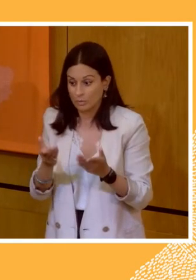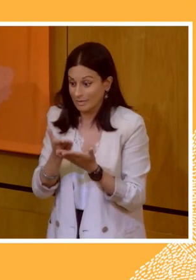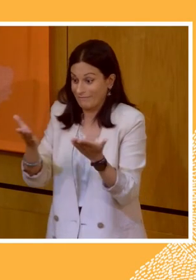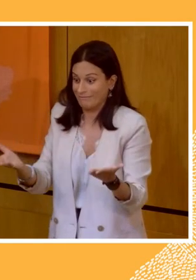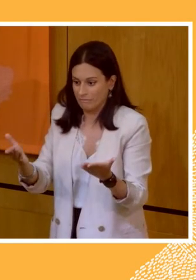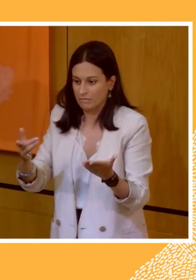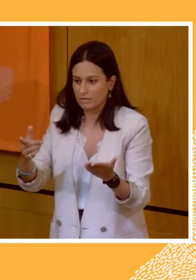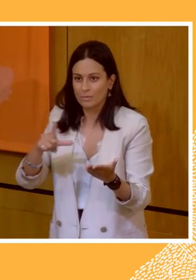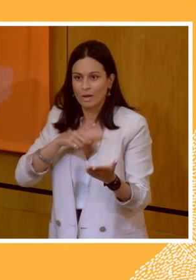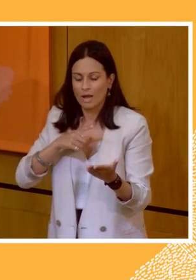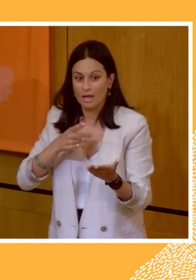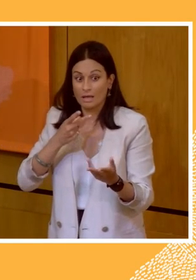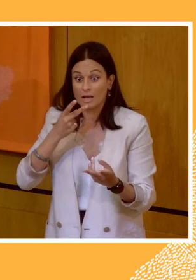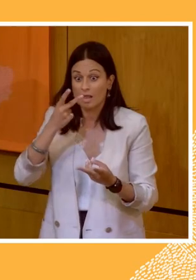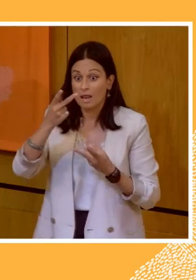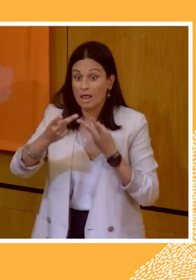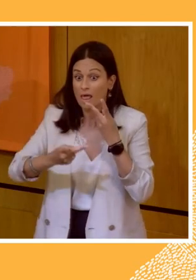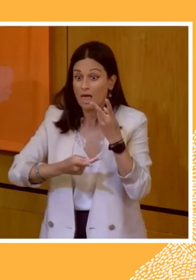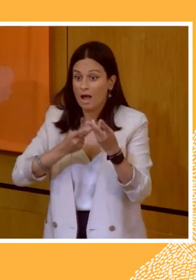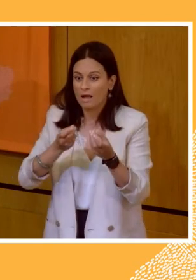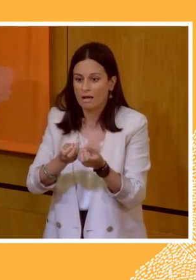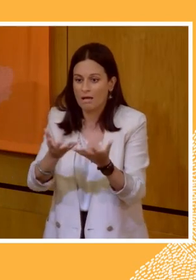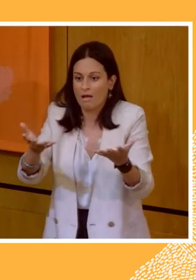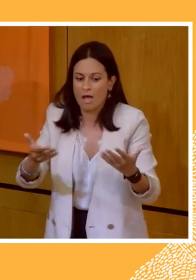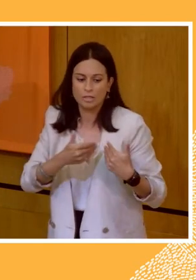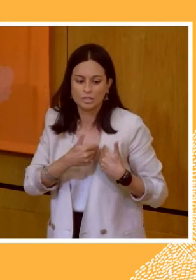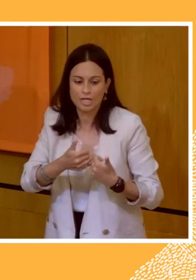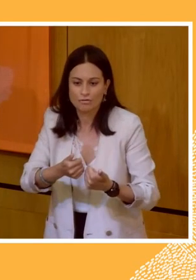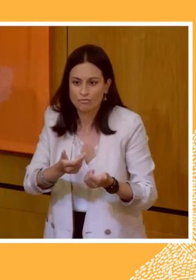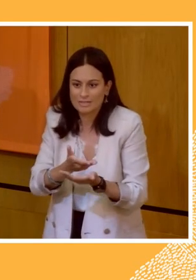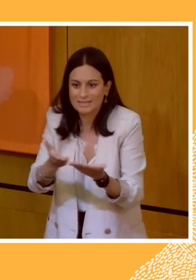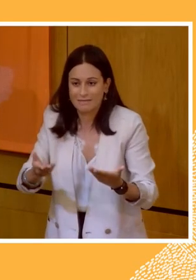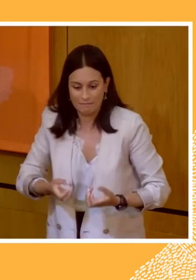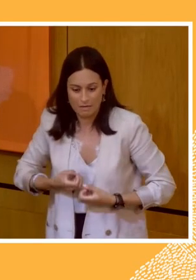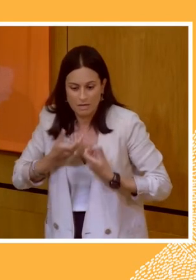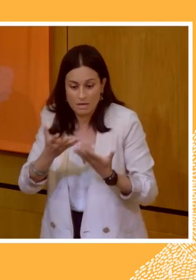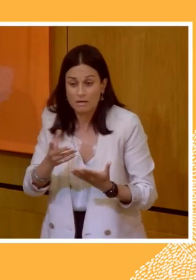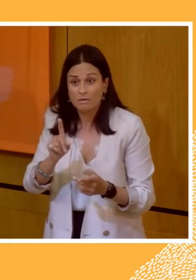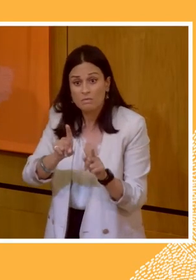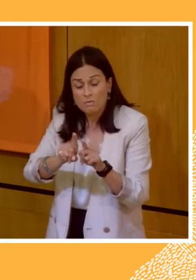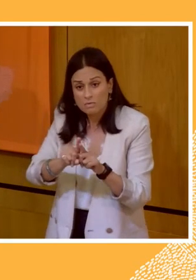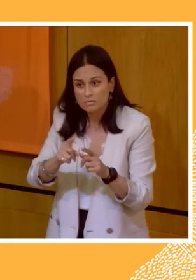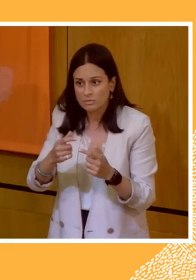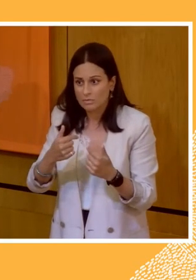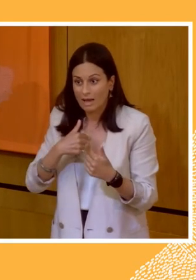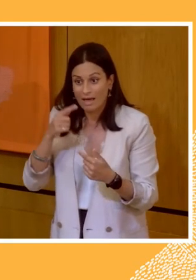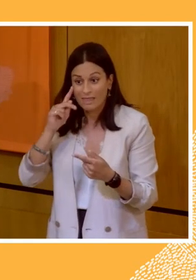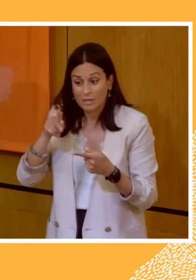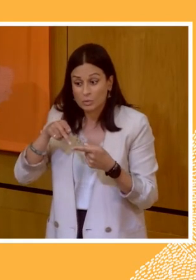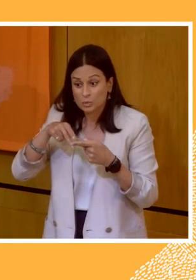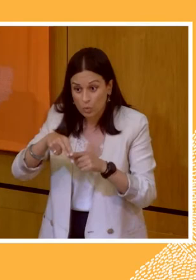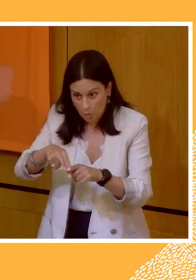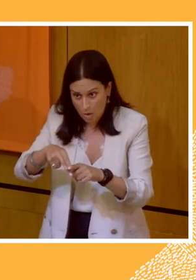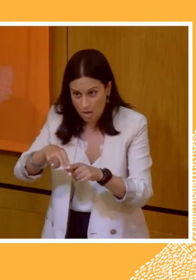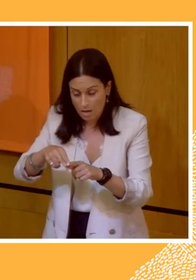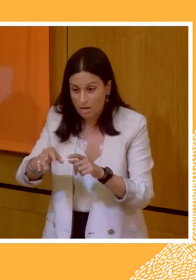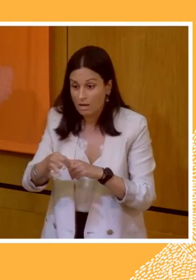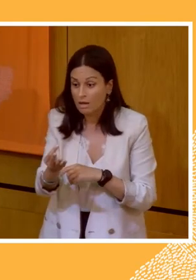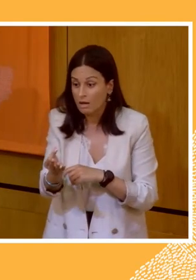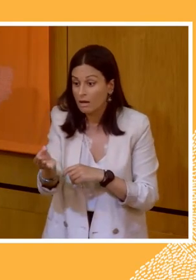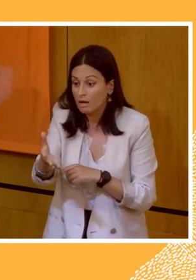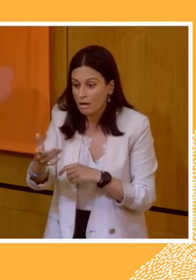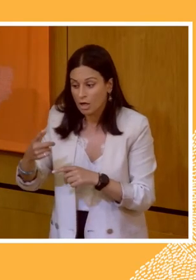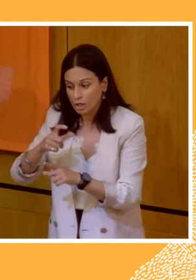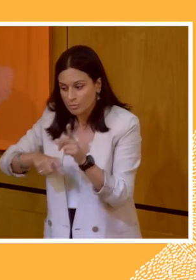in an act of generosity and expression, and it's ultimately a tool with which that community